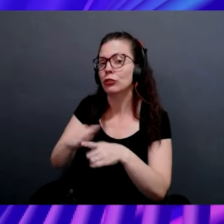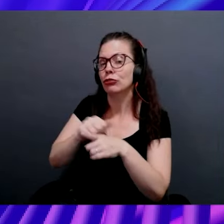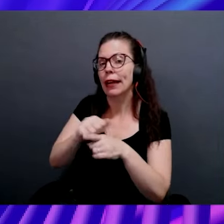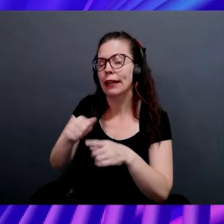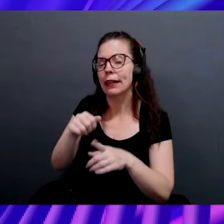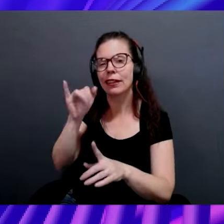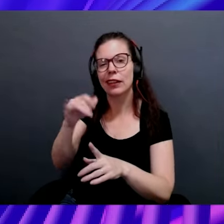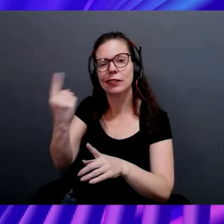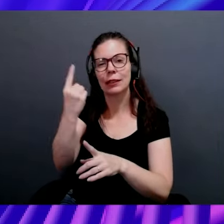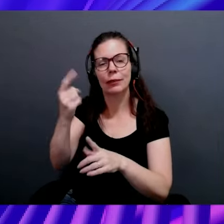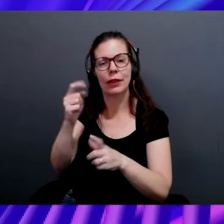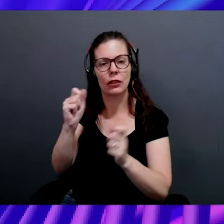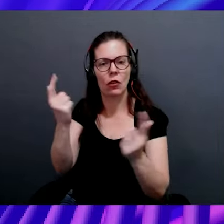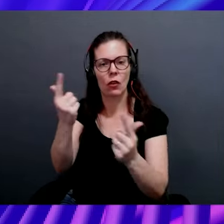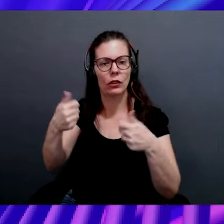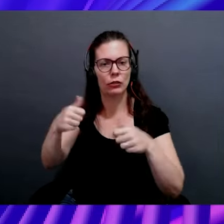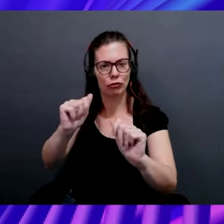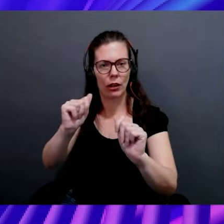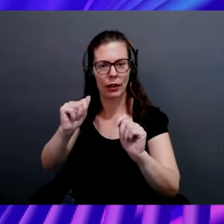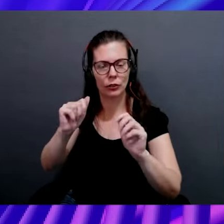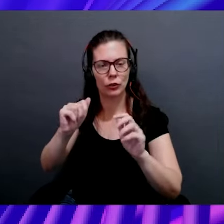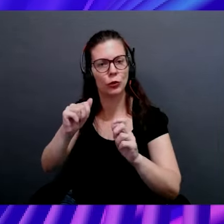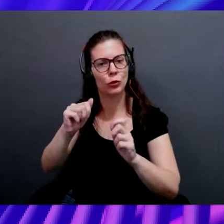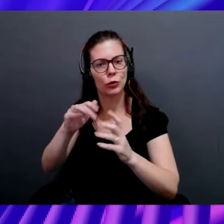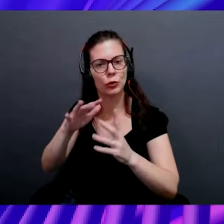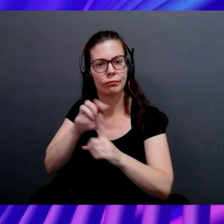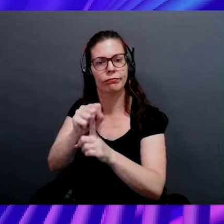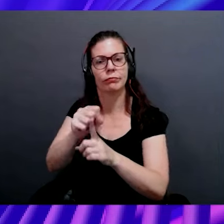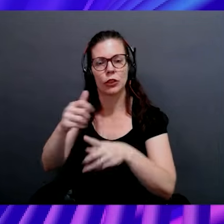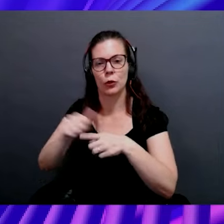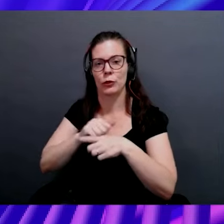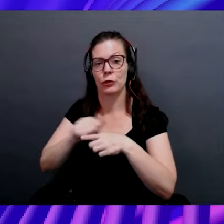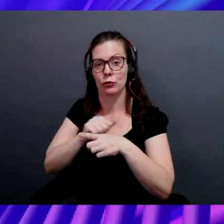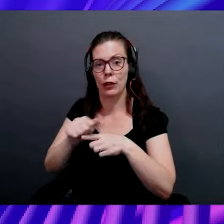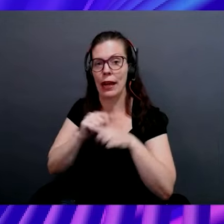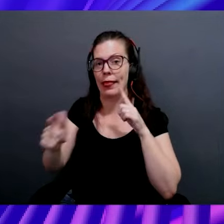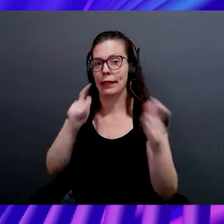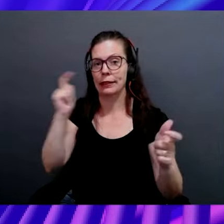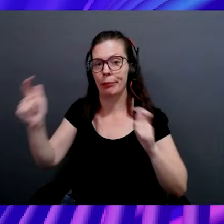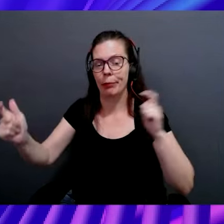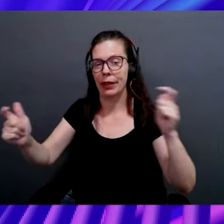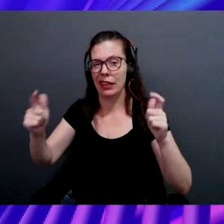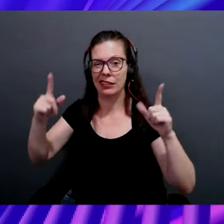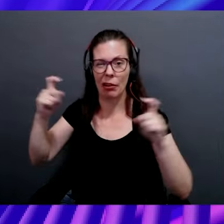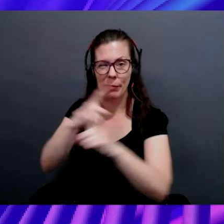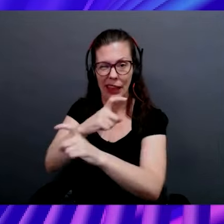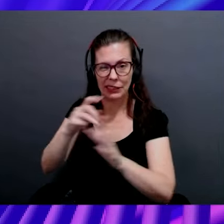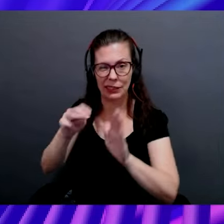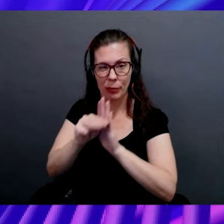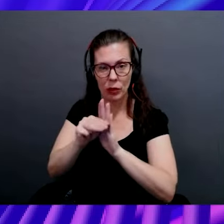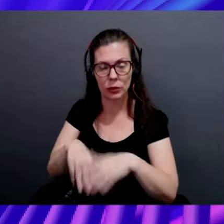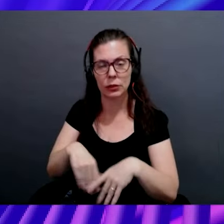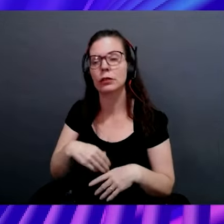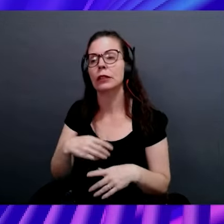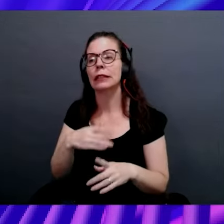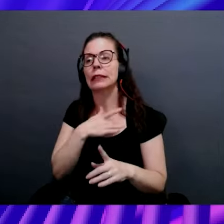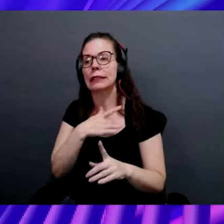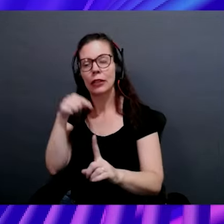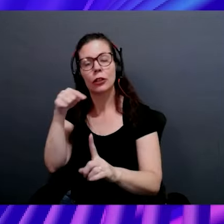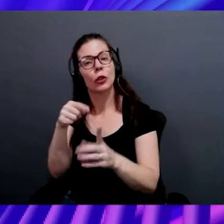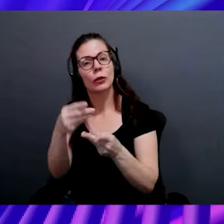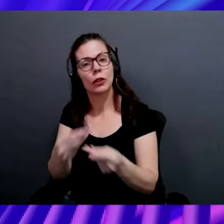which everybody is trying to adopt to train these big and complex models. And there are many open source solutions that